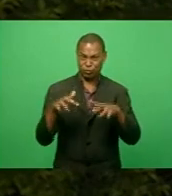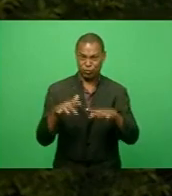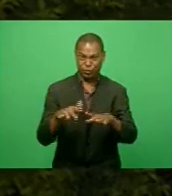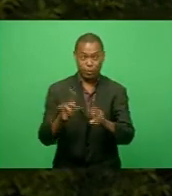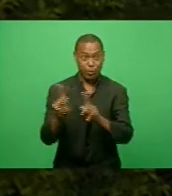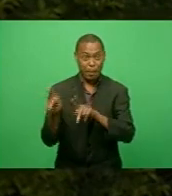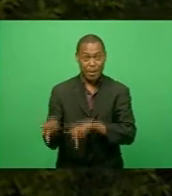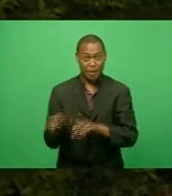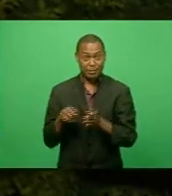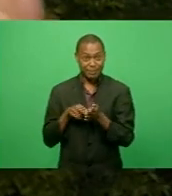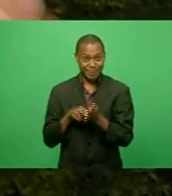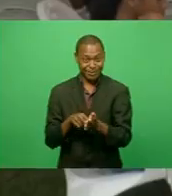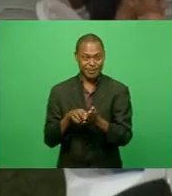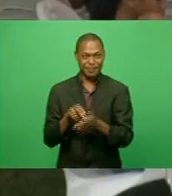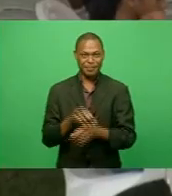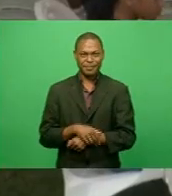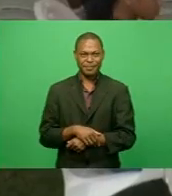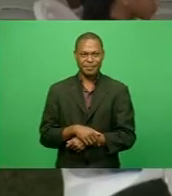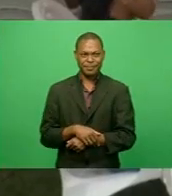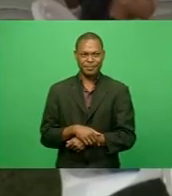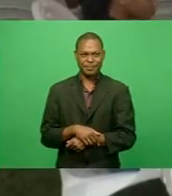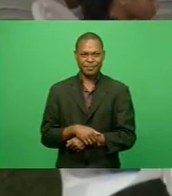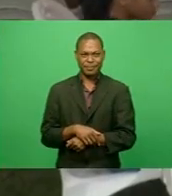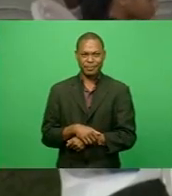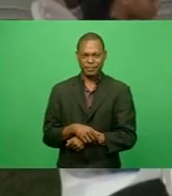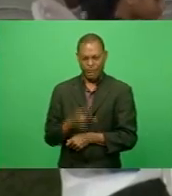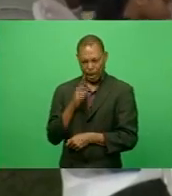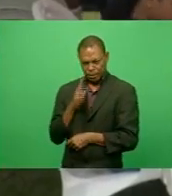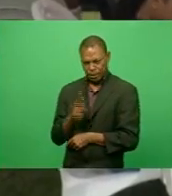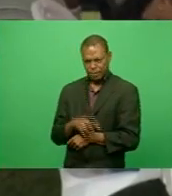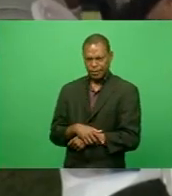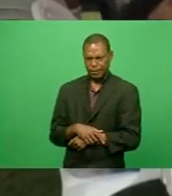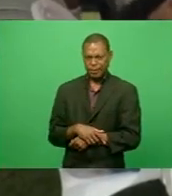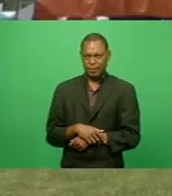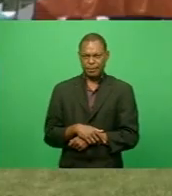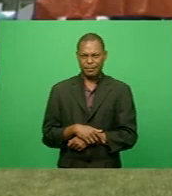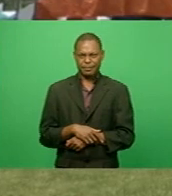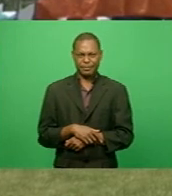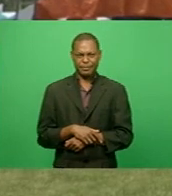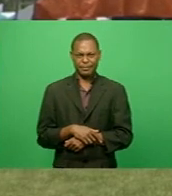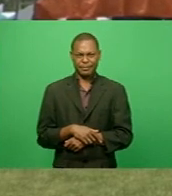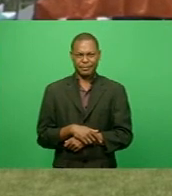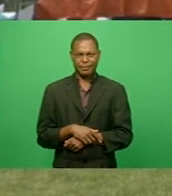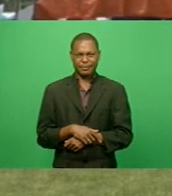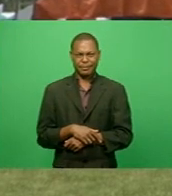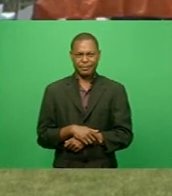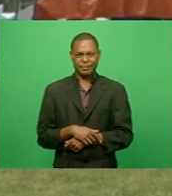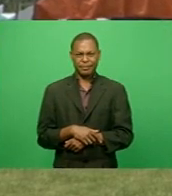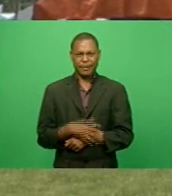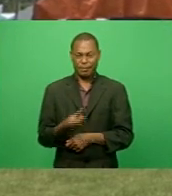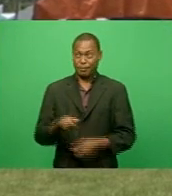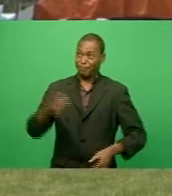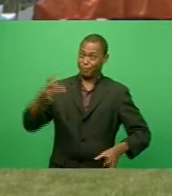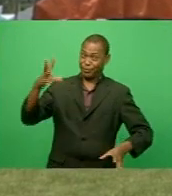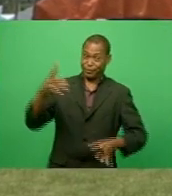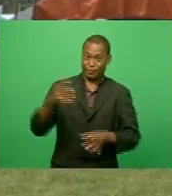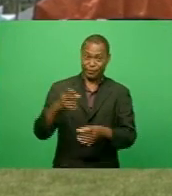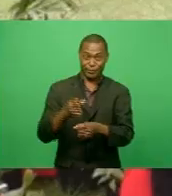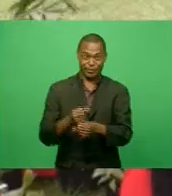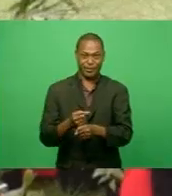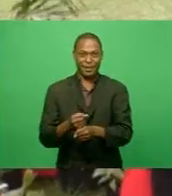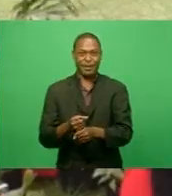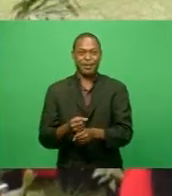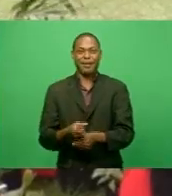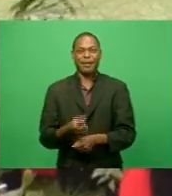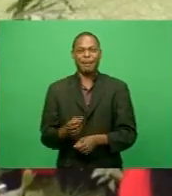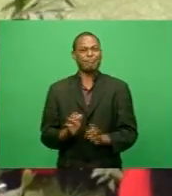Park. And as you can see, the last couple of hours of the event winding up here with this fantastic concert by